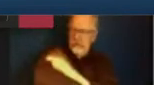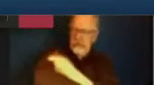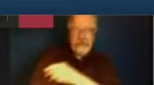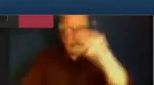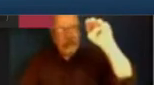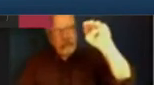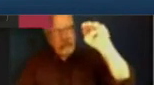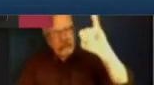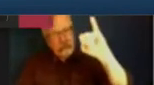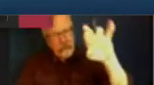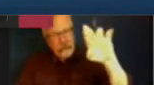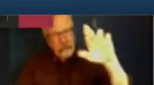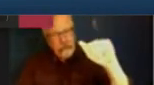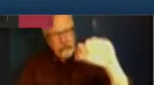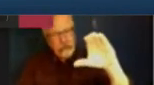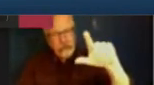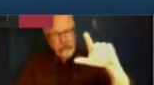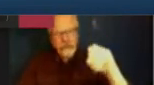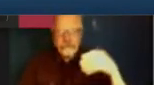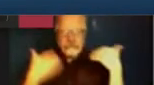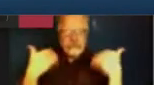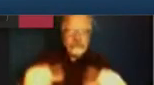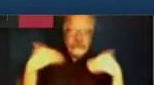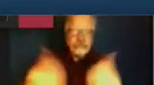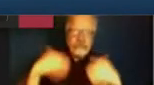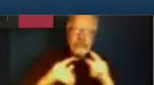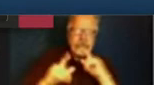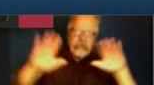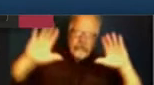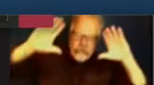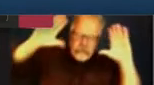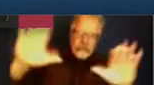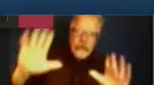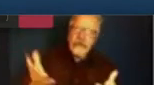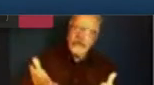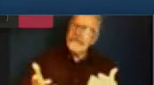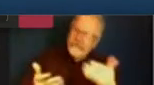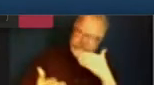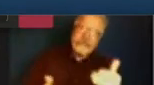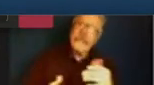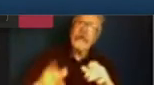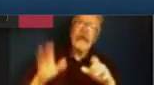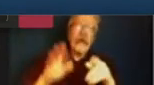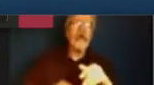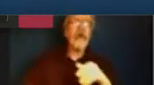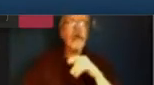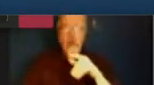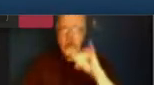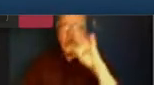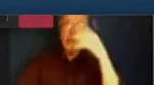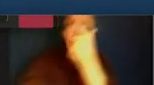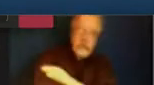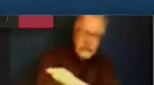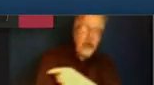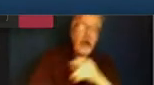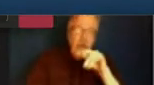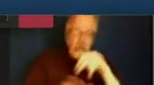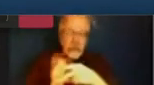extremely successful in keeping you from having serious illness. And we now have those vaccines available